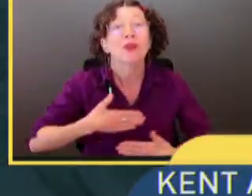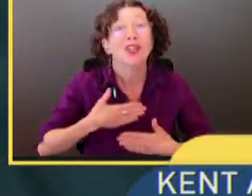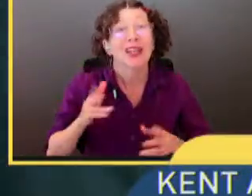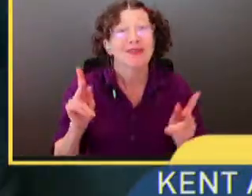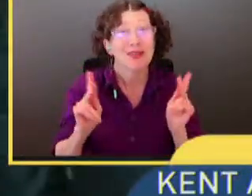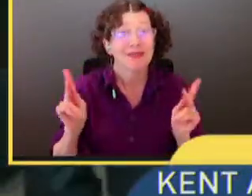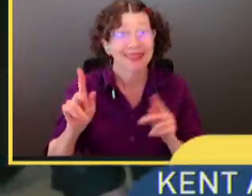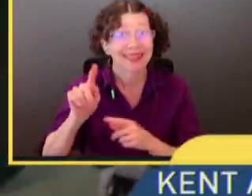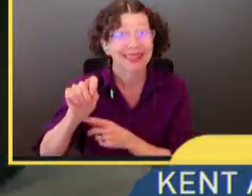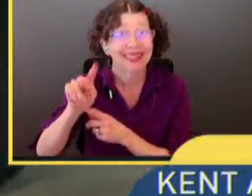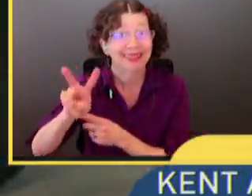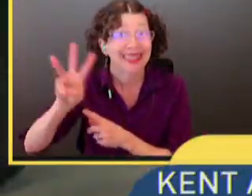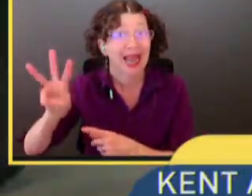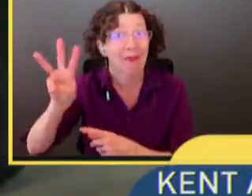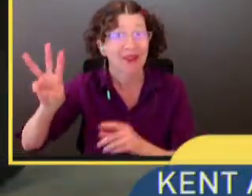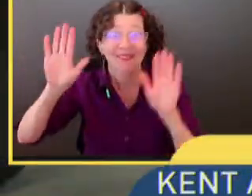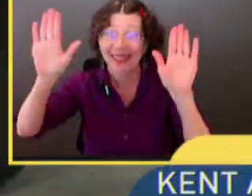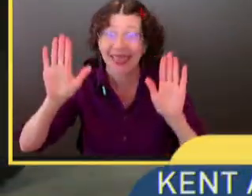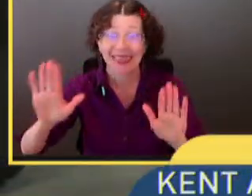Come on over, Robert. Yeah.